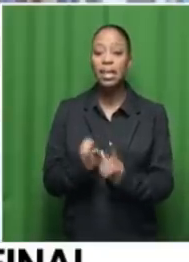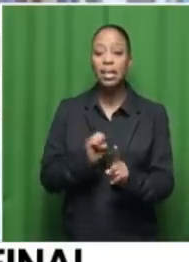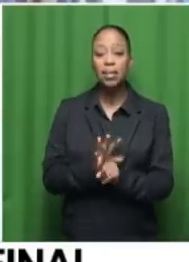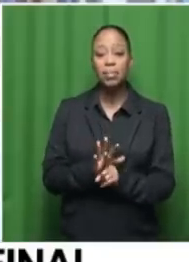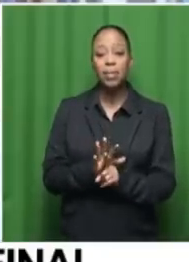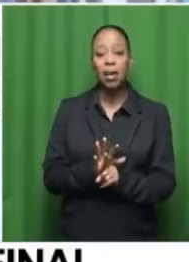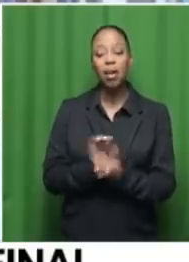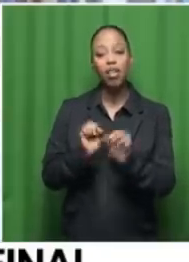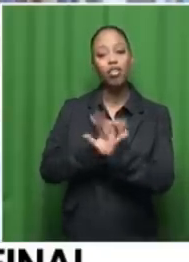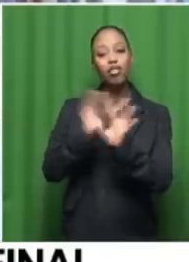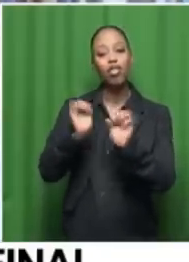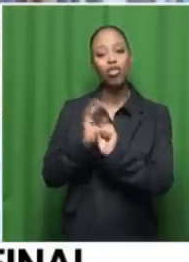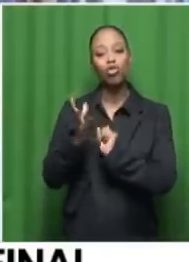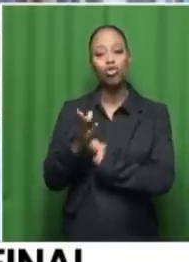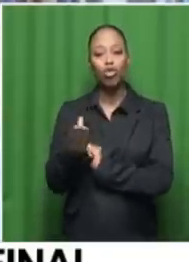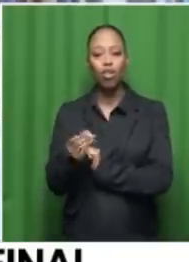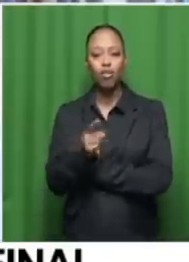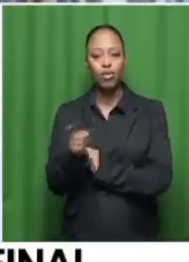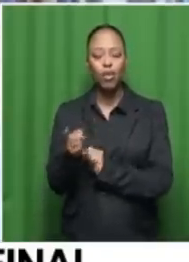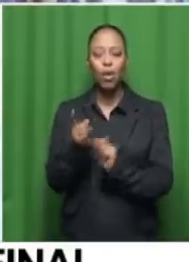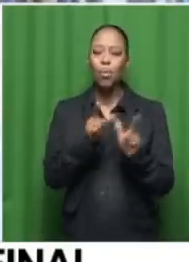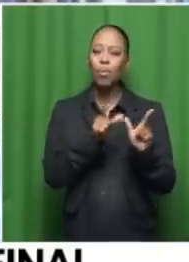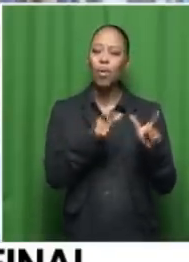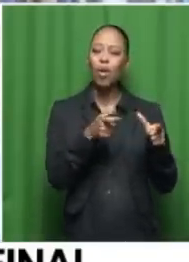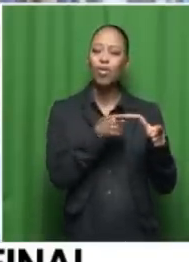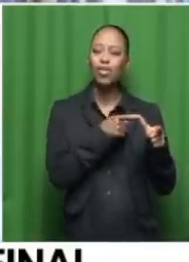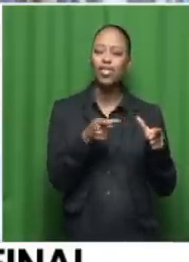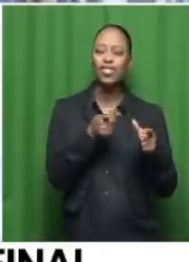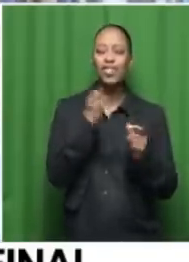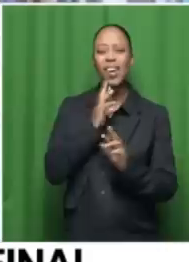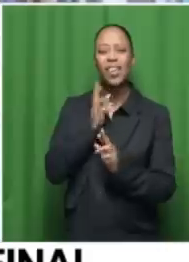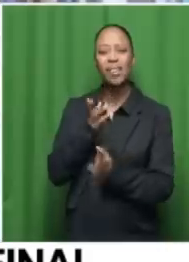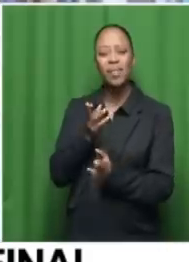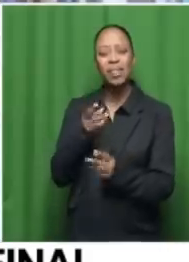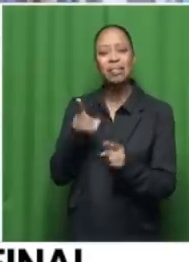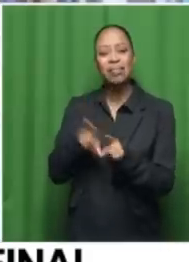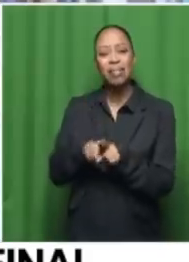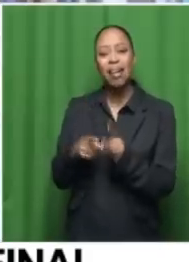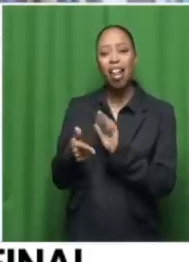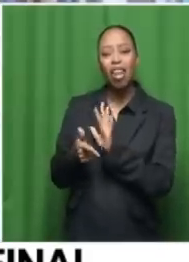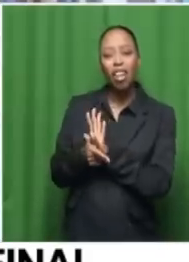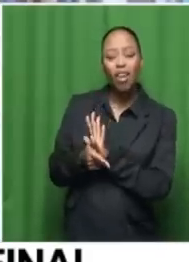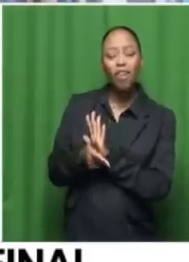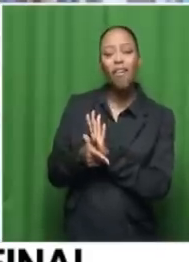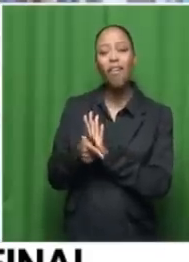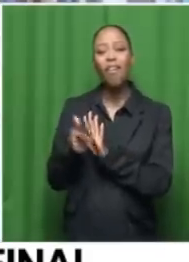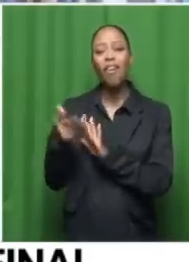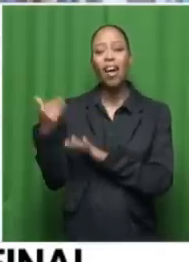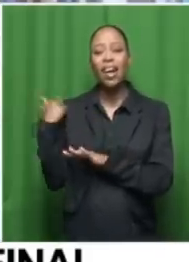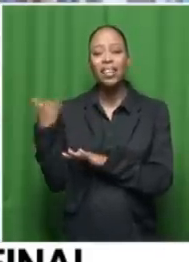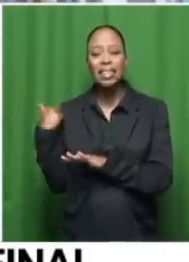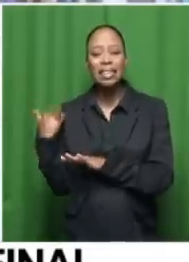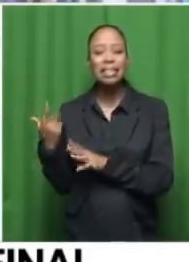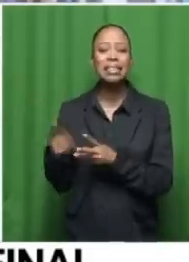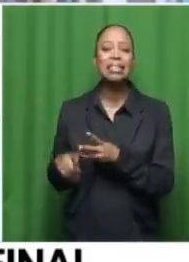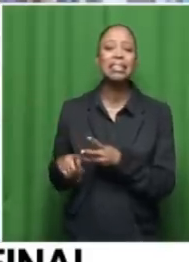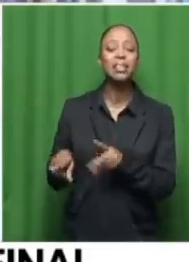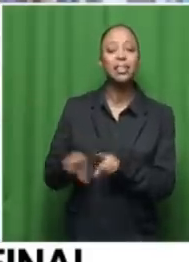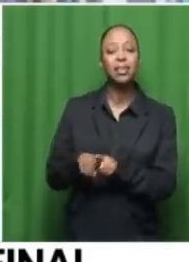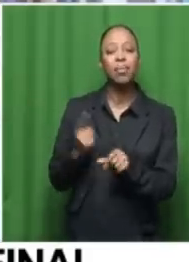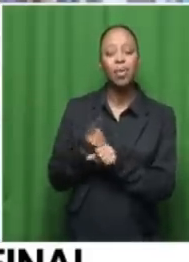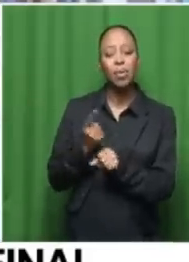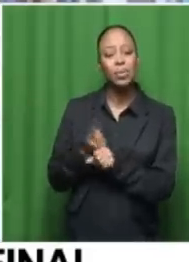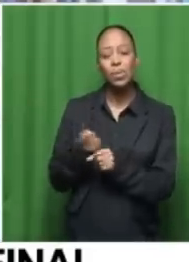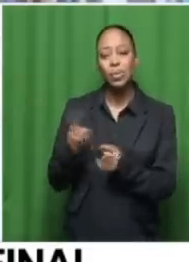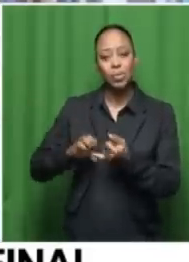such clarity by the commission in its report have had on the specialized law enforcement agencies and